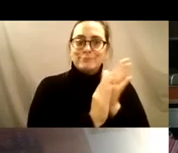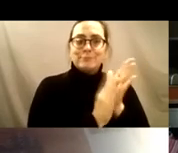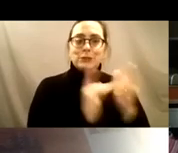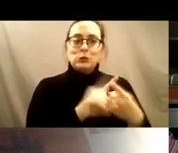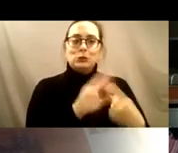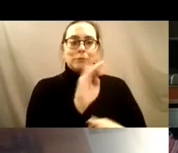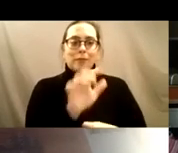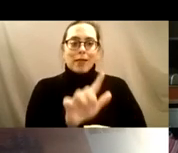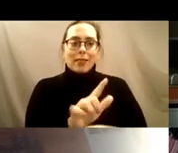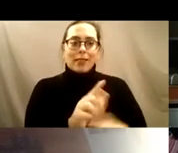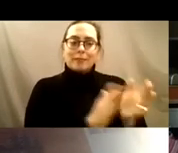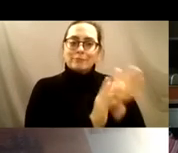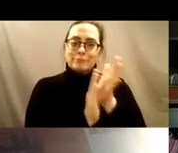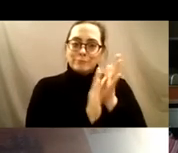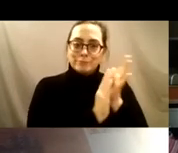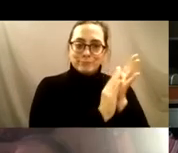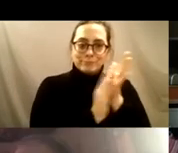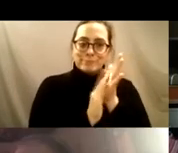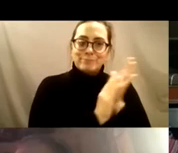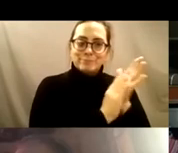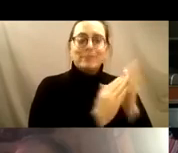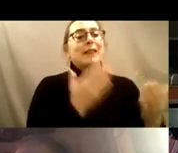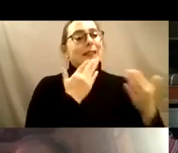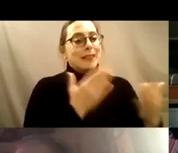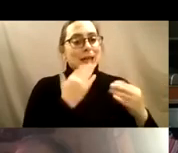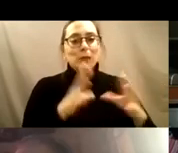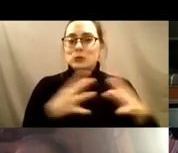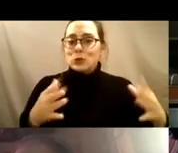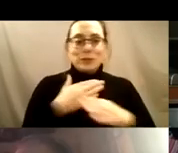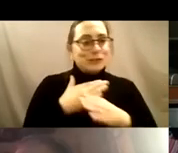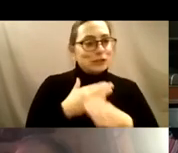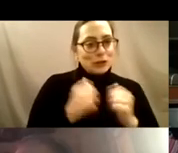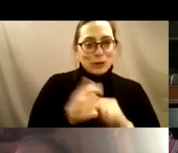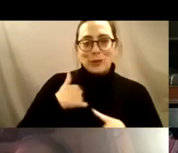Thank you Right. so much for sharing with us. It was a wonderful Thank talk. you.